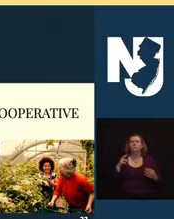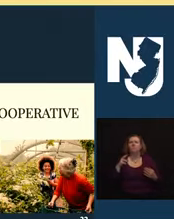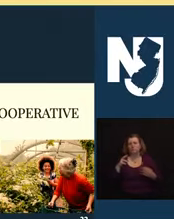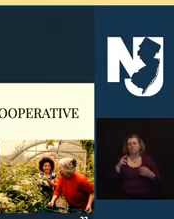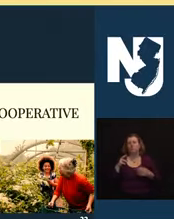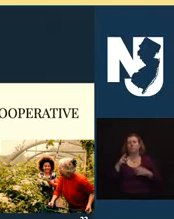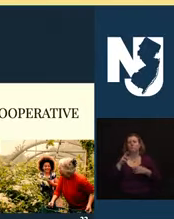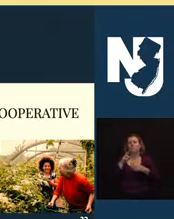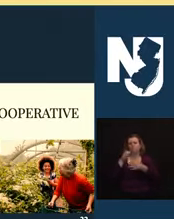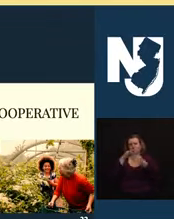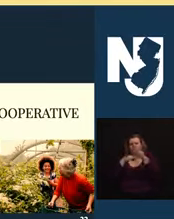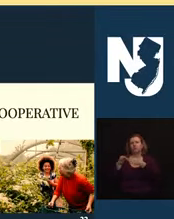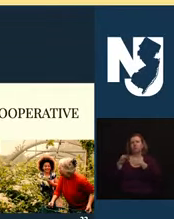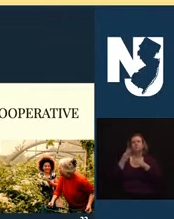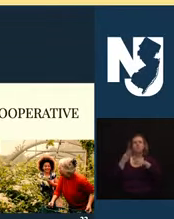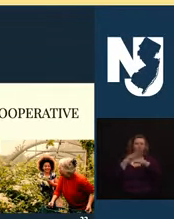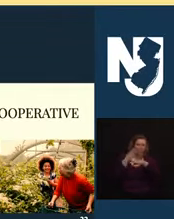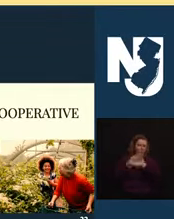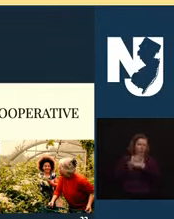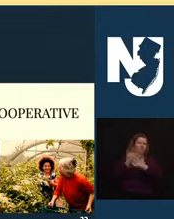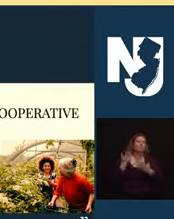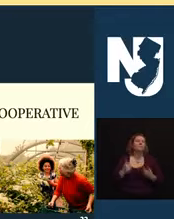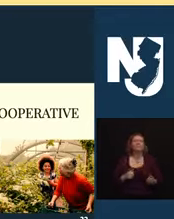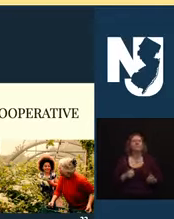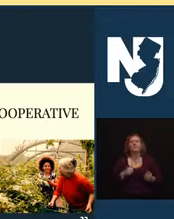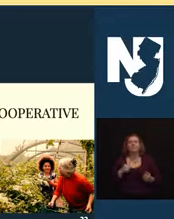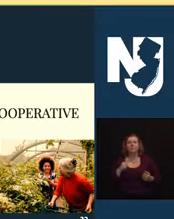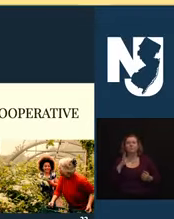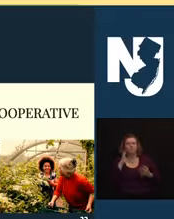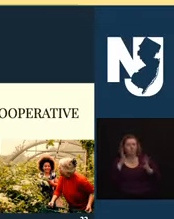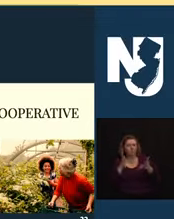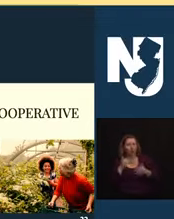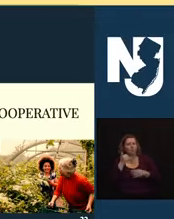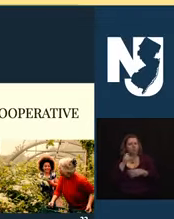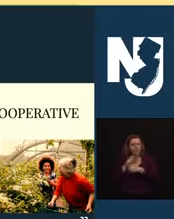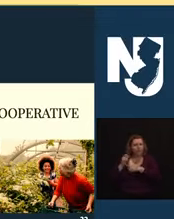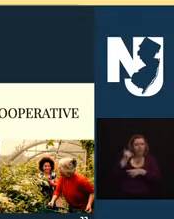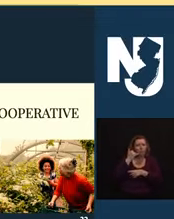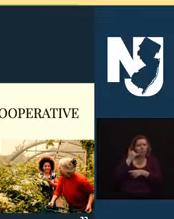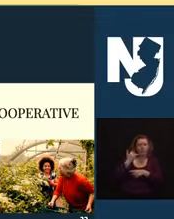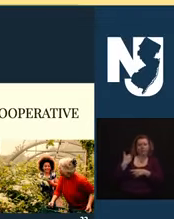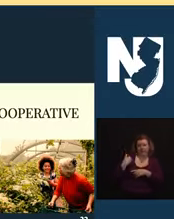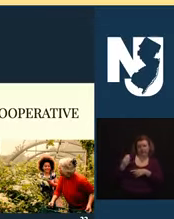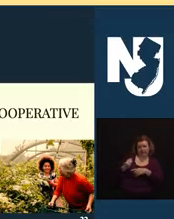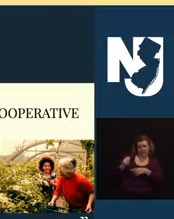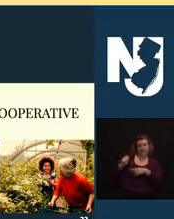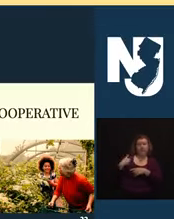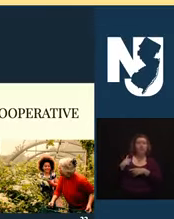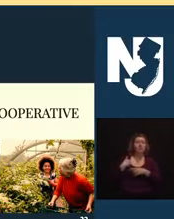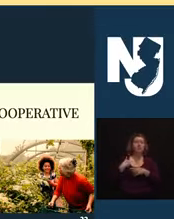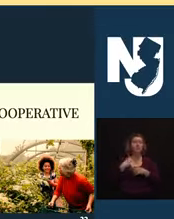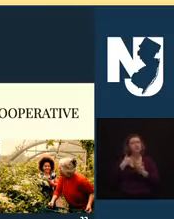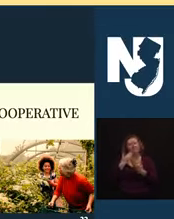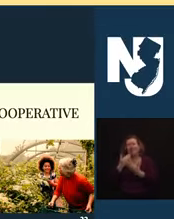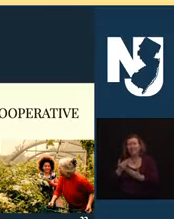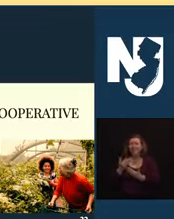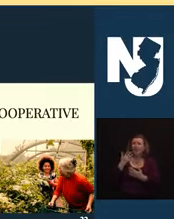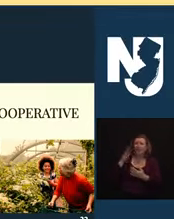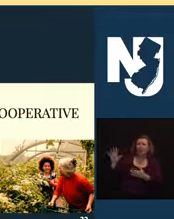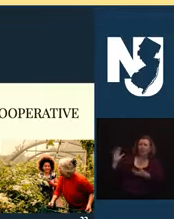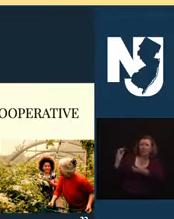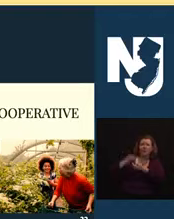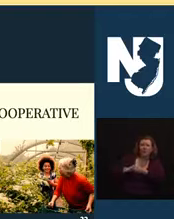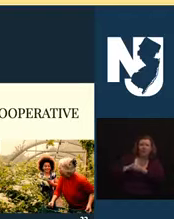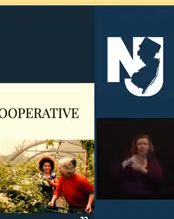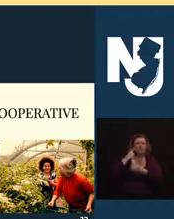great honor of speaking with on Monday, and her team and everyone working with the New Jersey Farmers Cooperative, I say thank you for your partnership and for all